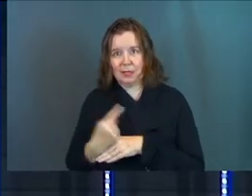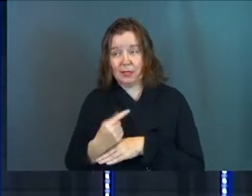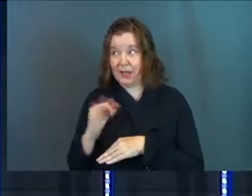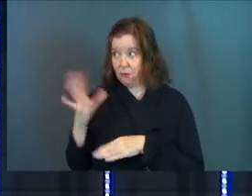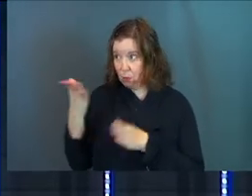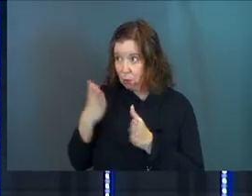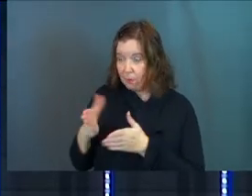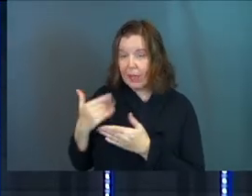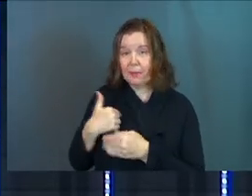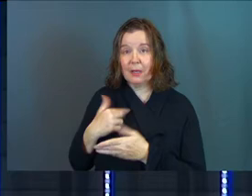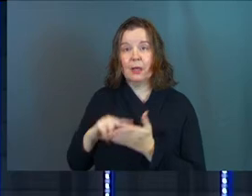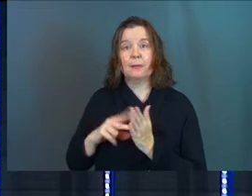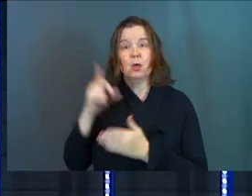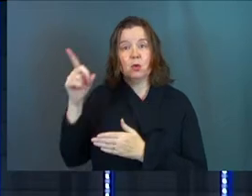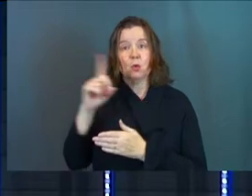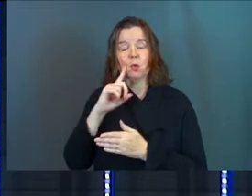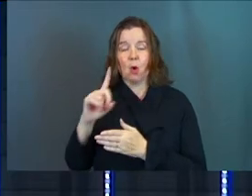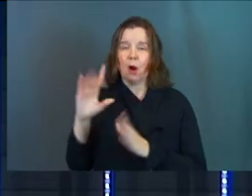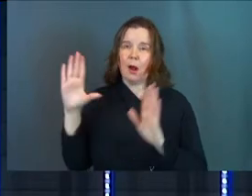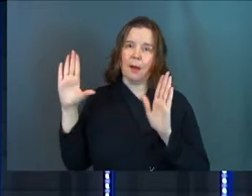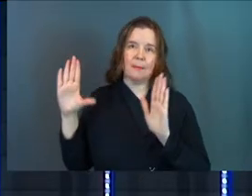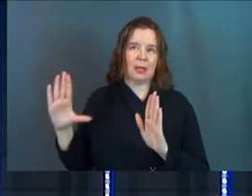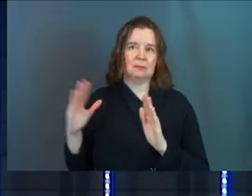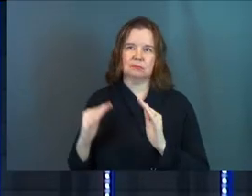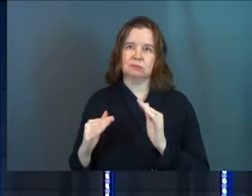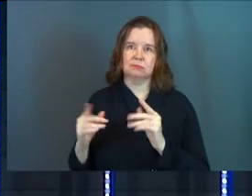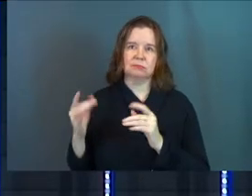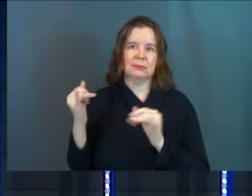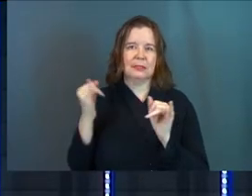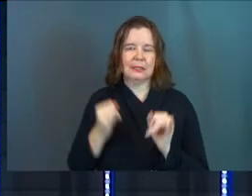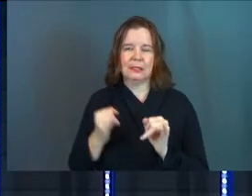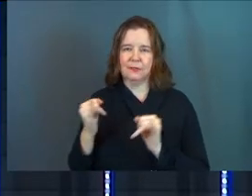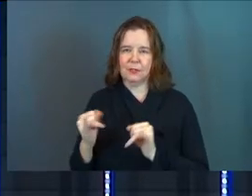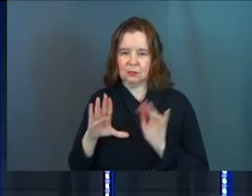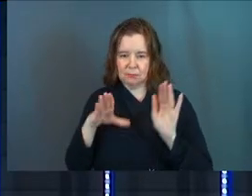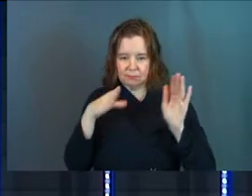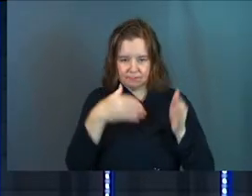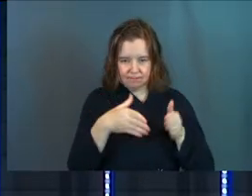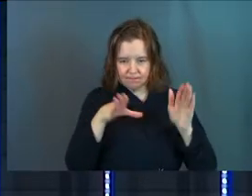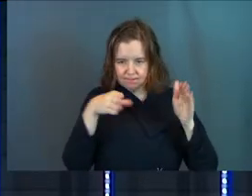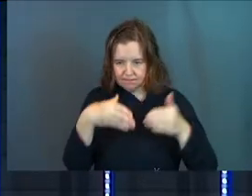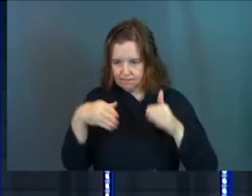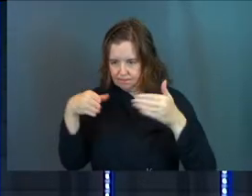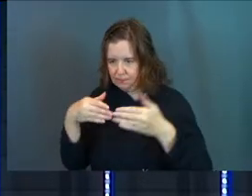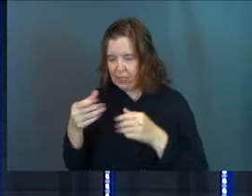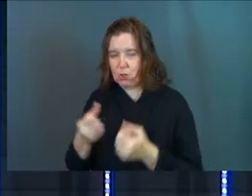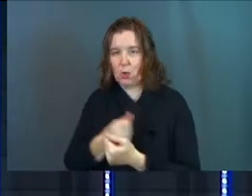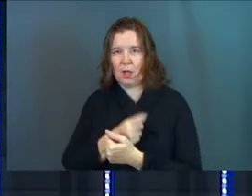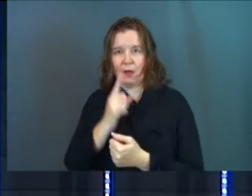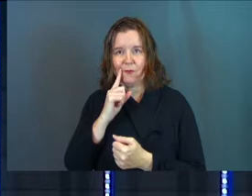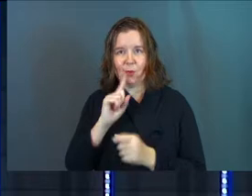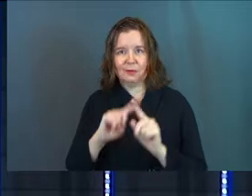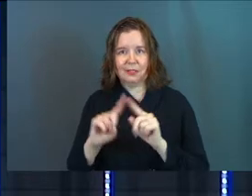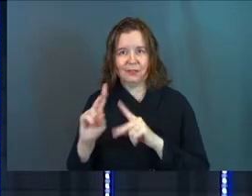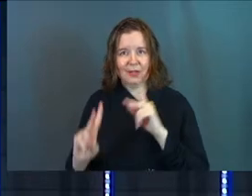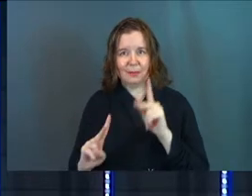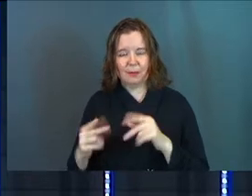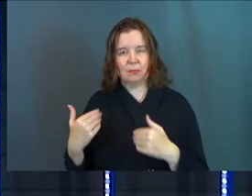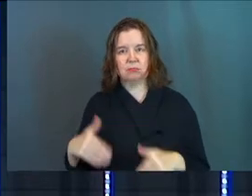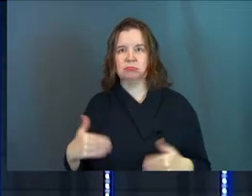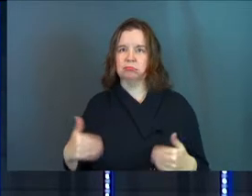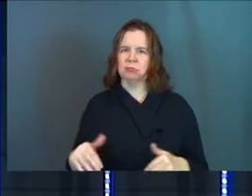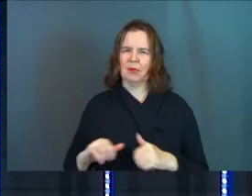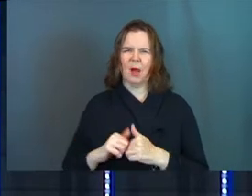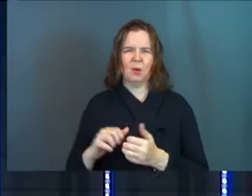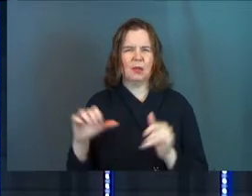me, then that means you are amazingly individualistic in your love for people, God. How is that